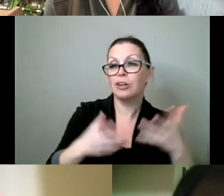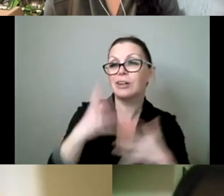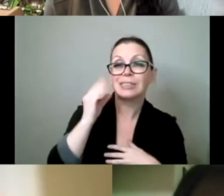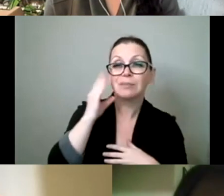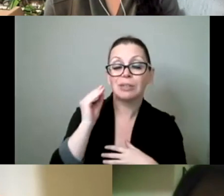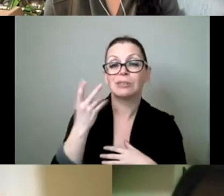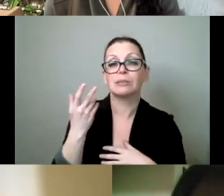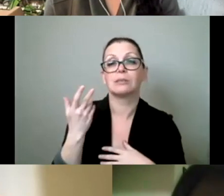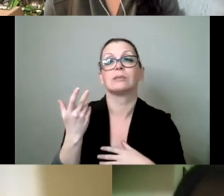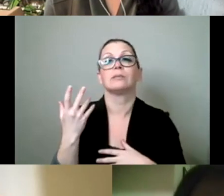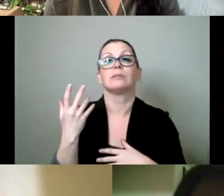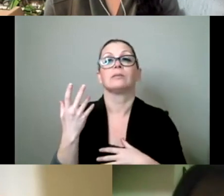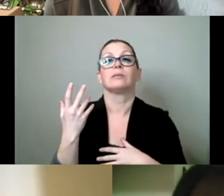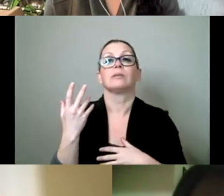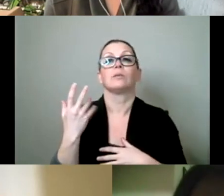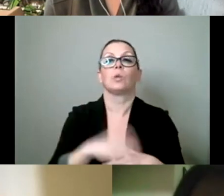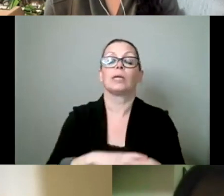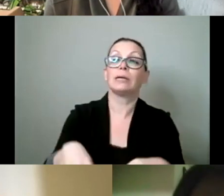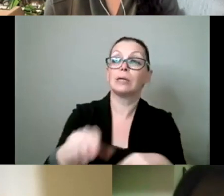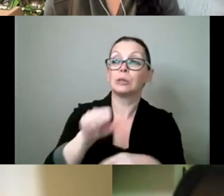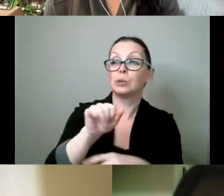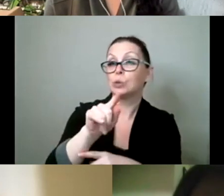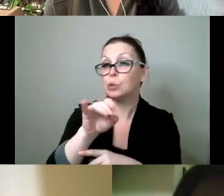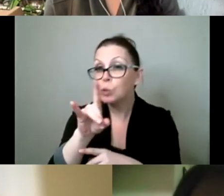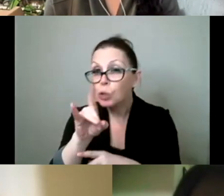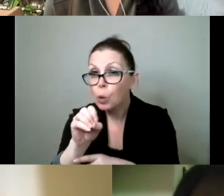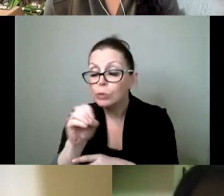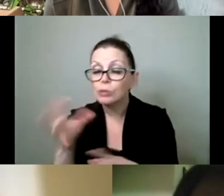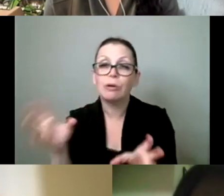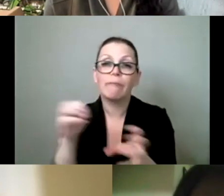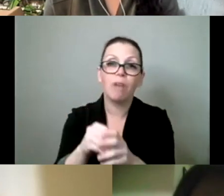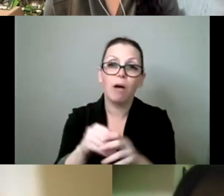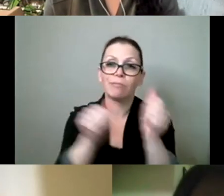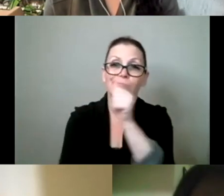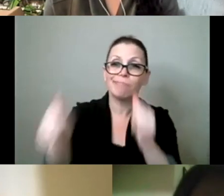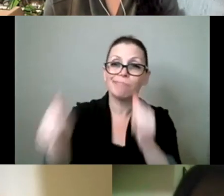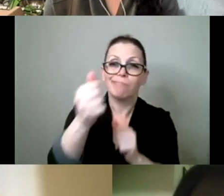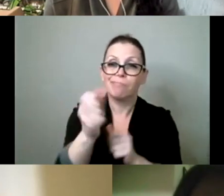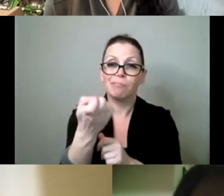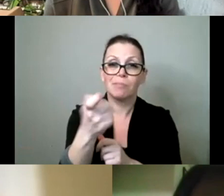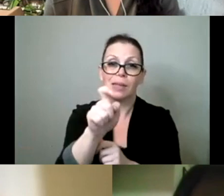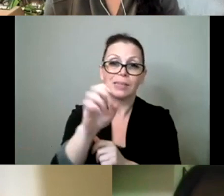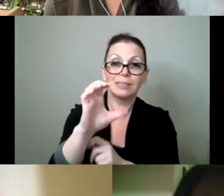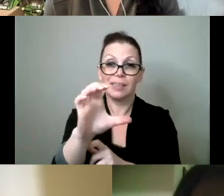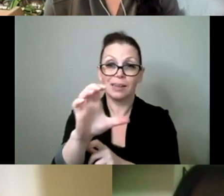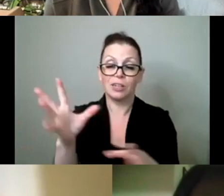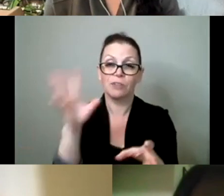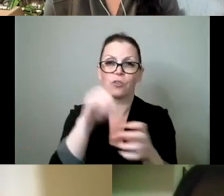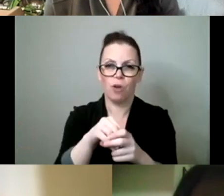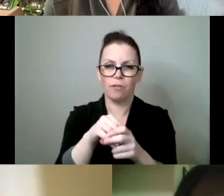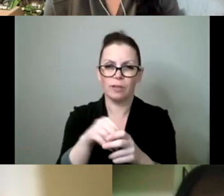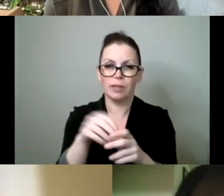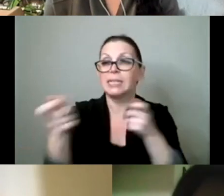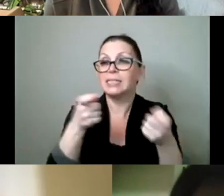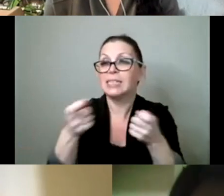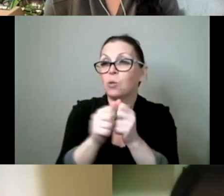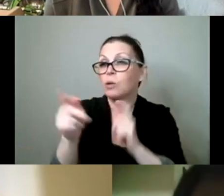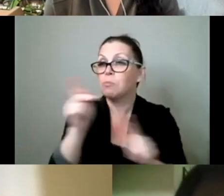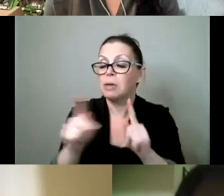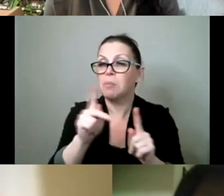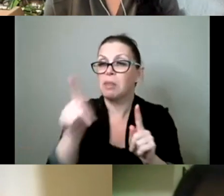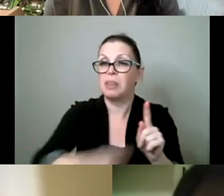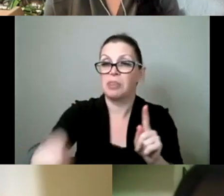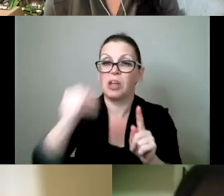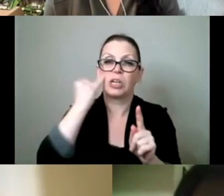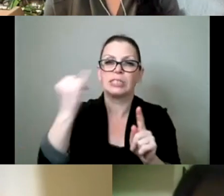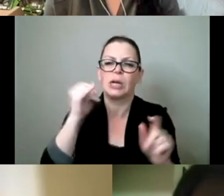and we're dealing with executives and we're dealing with people who have an idea of what it should look like. And I